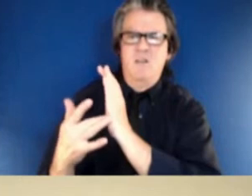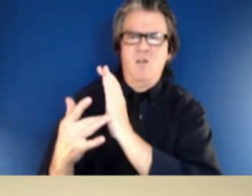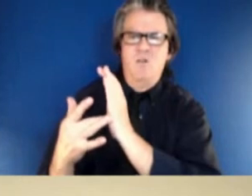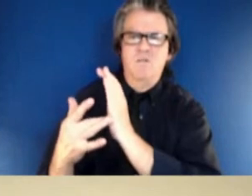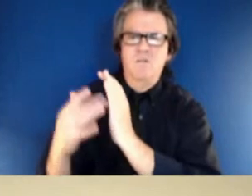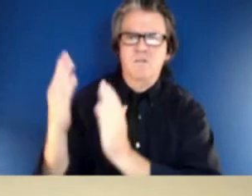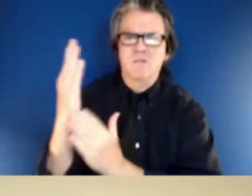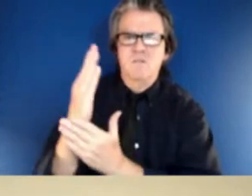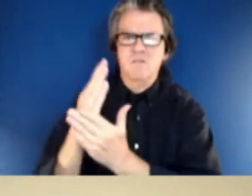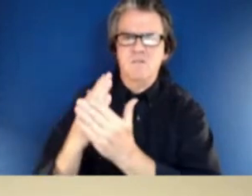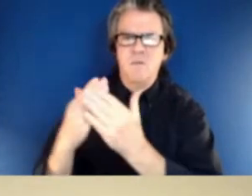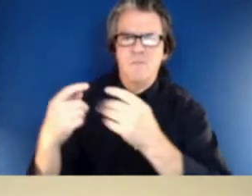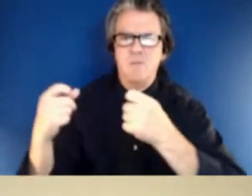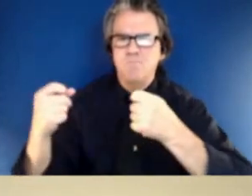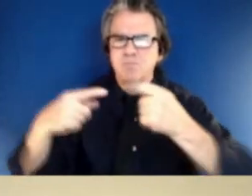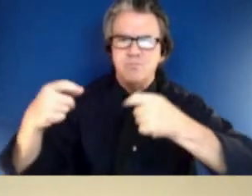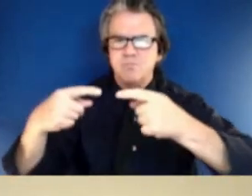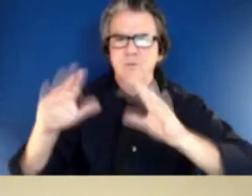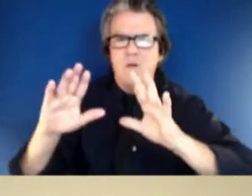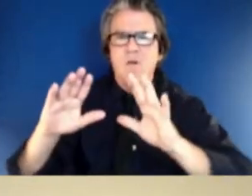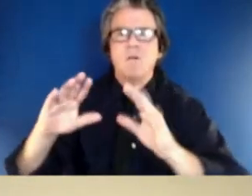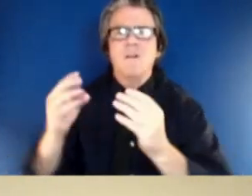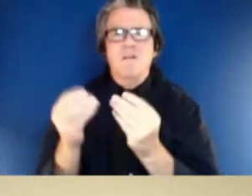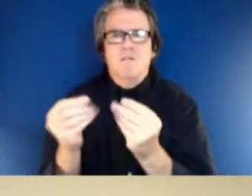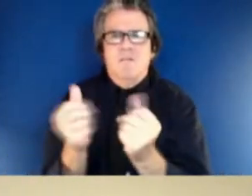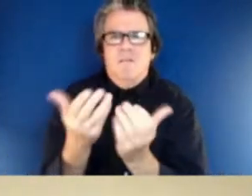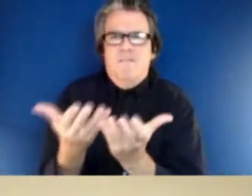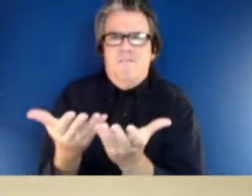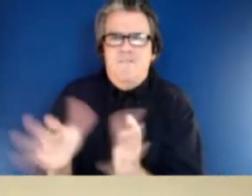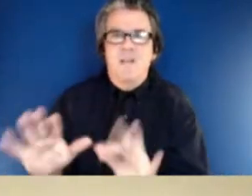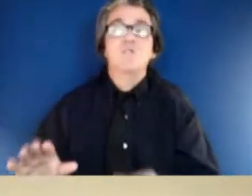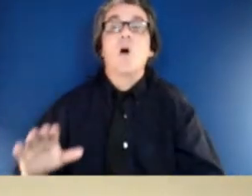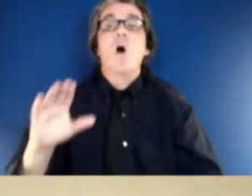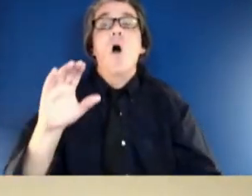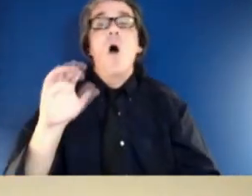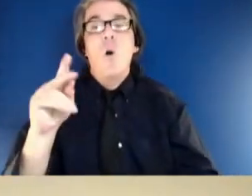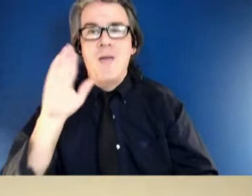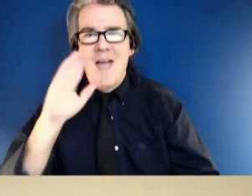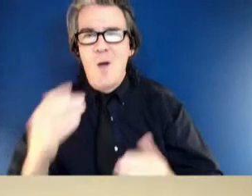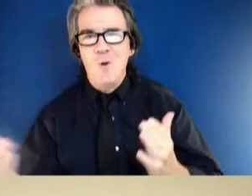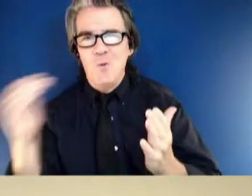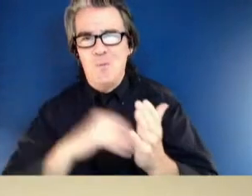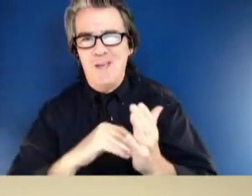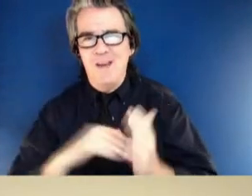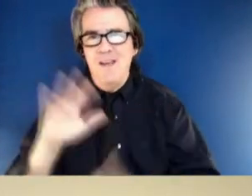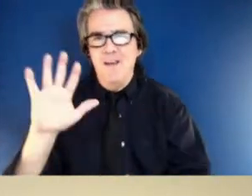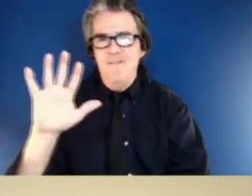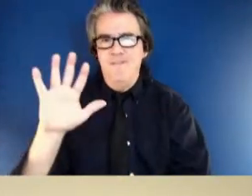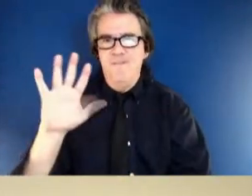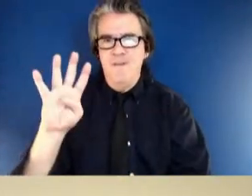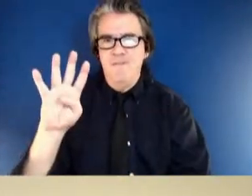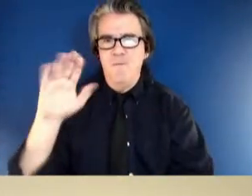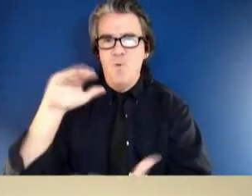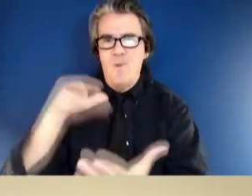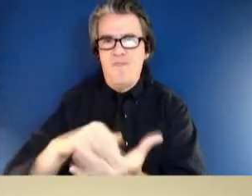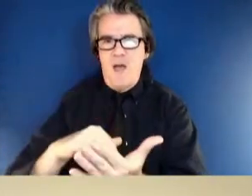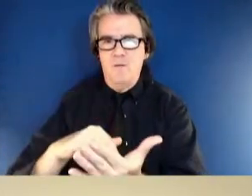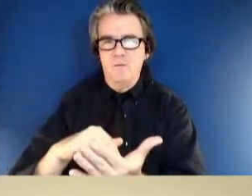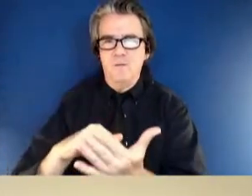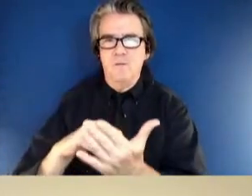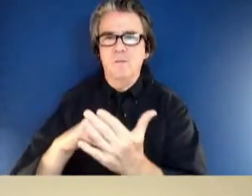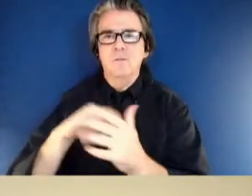me. Okay, thank you. JD, I'll start from the top. 54,000 customers currently in